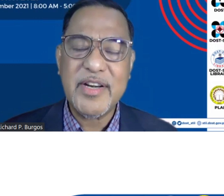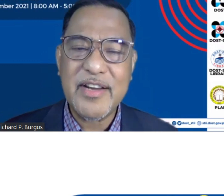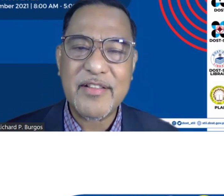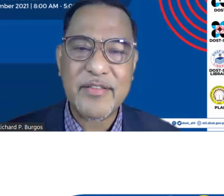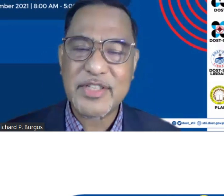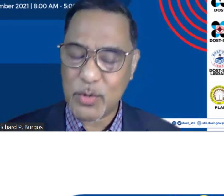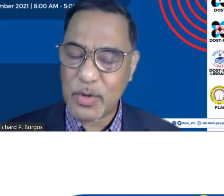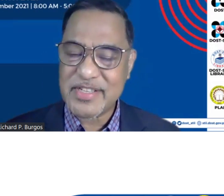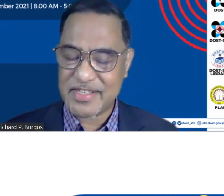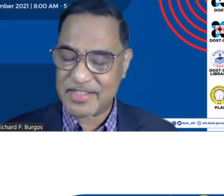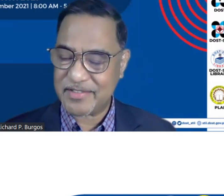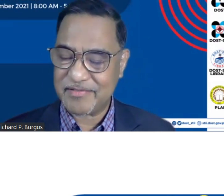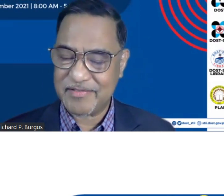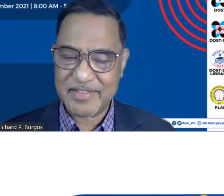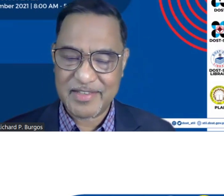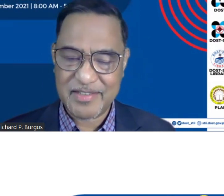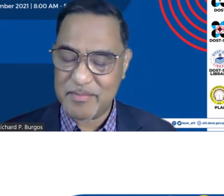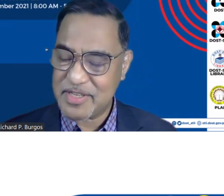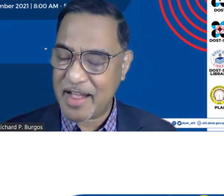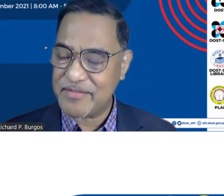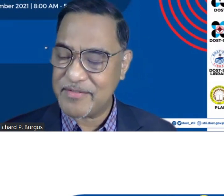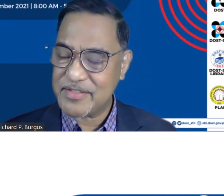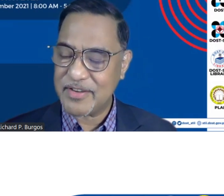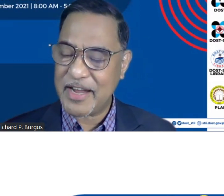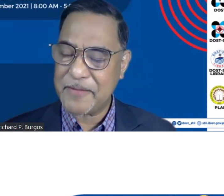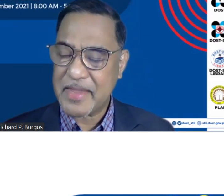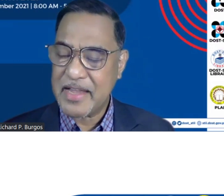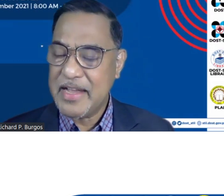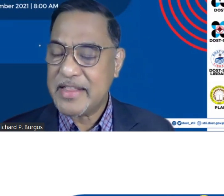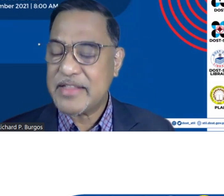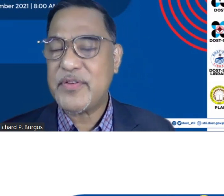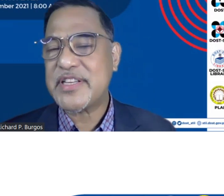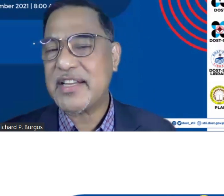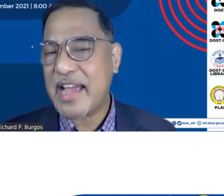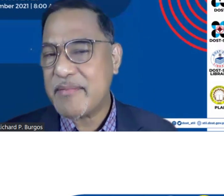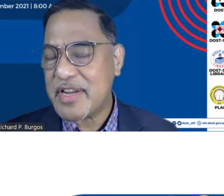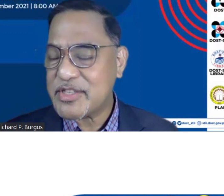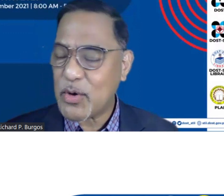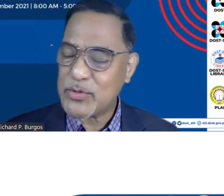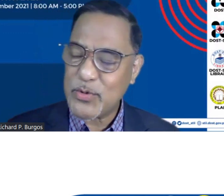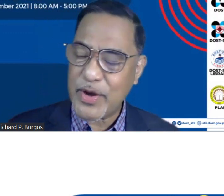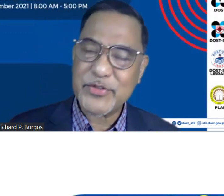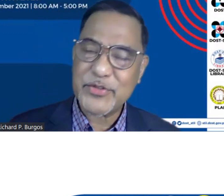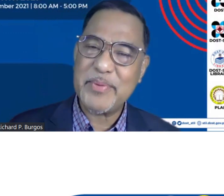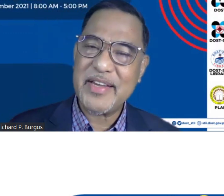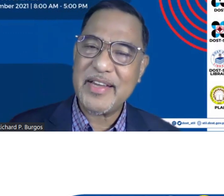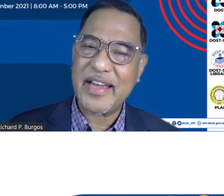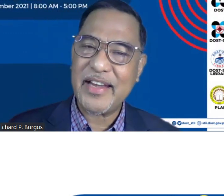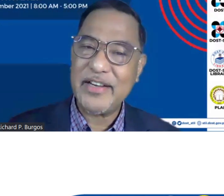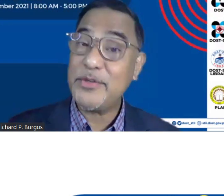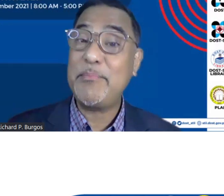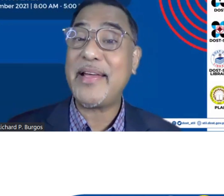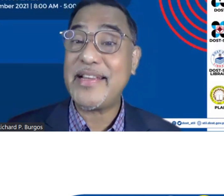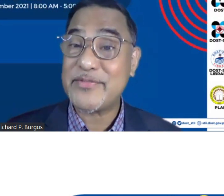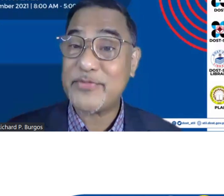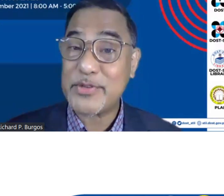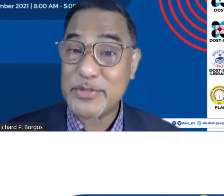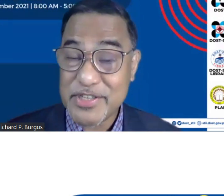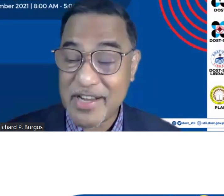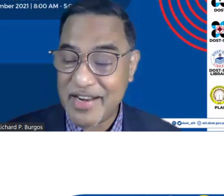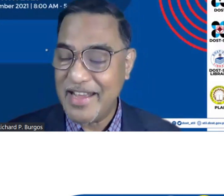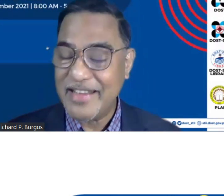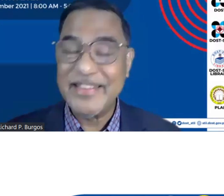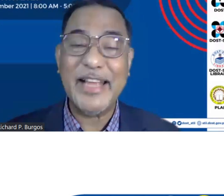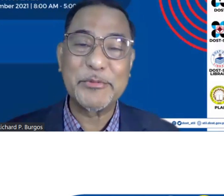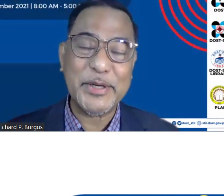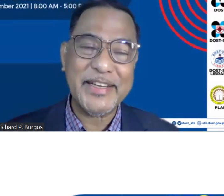are near the resources themselves. Okay, the physical library is also going to be a good place for